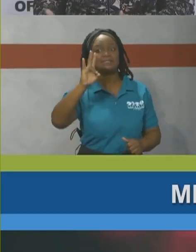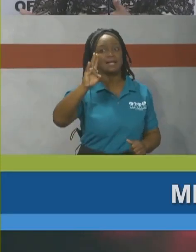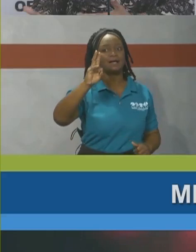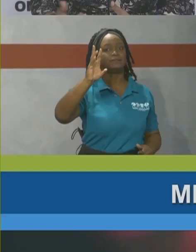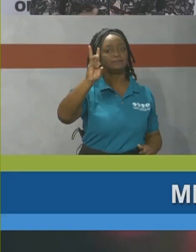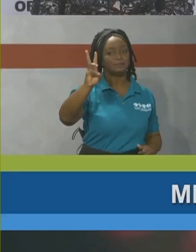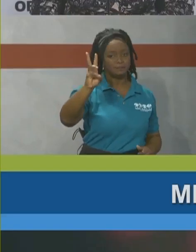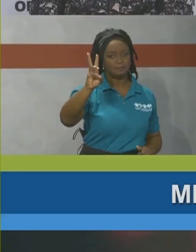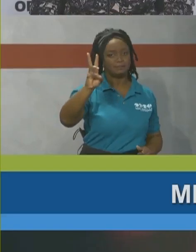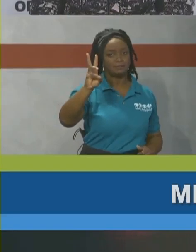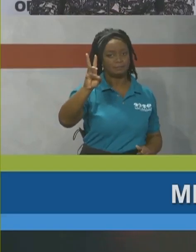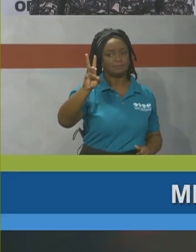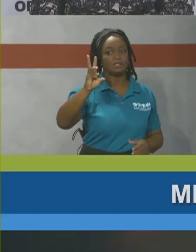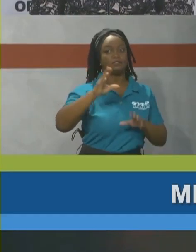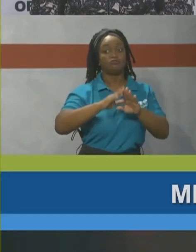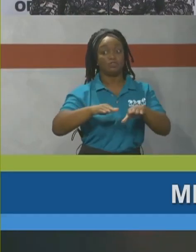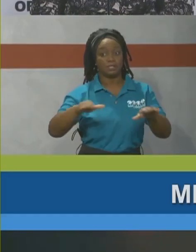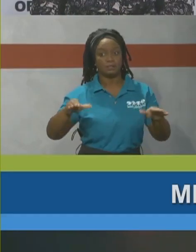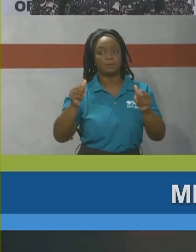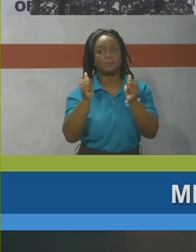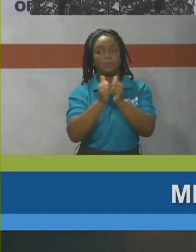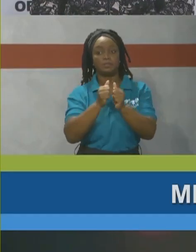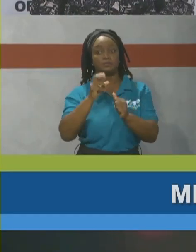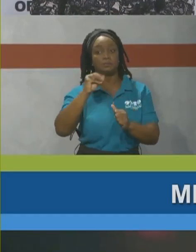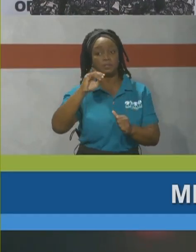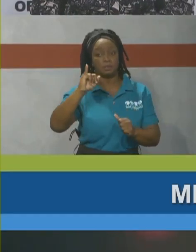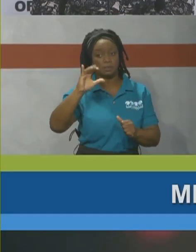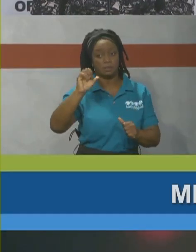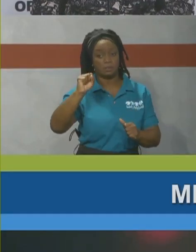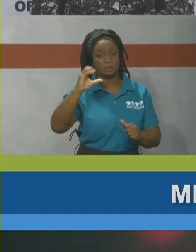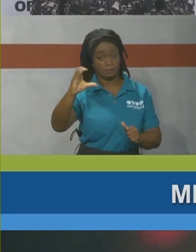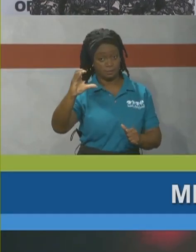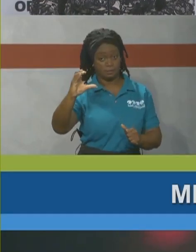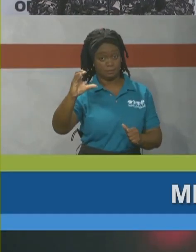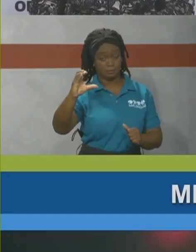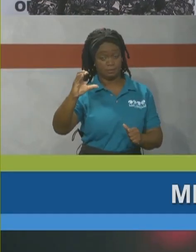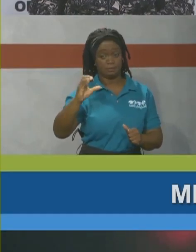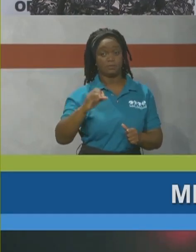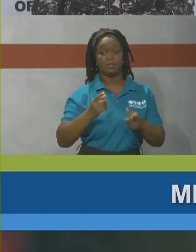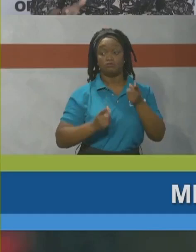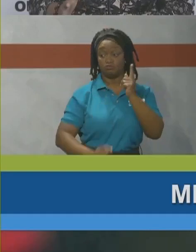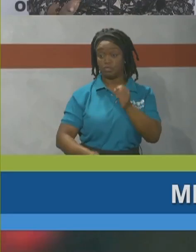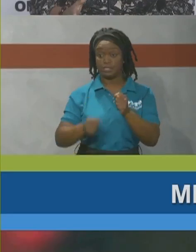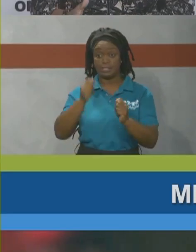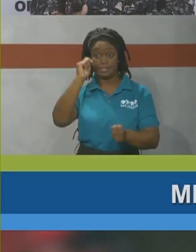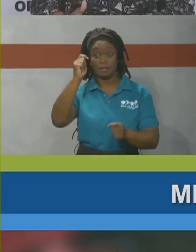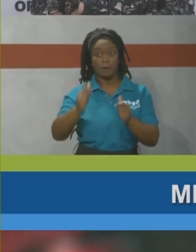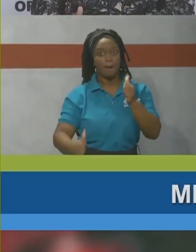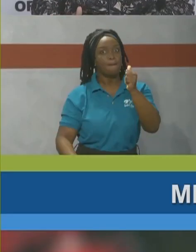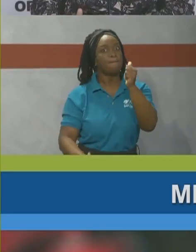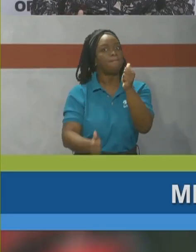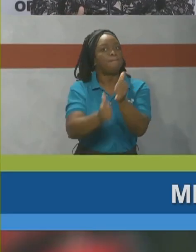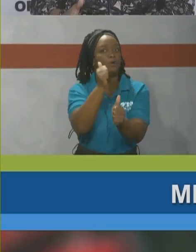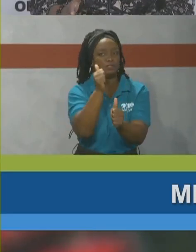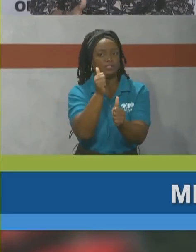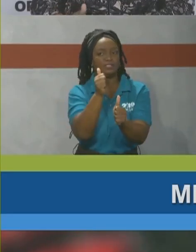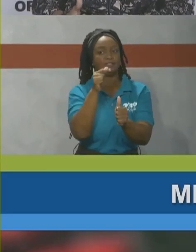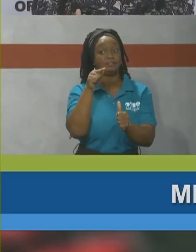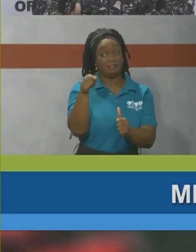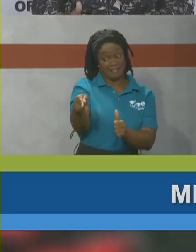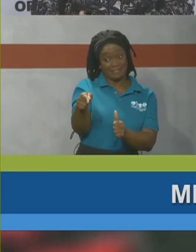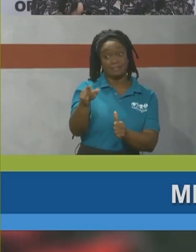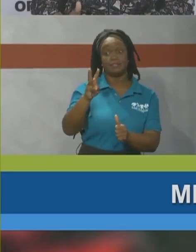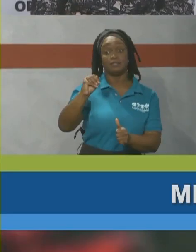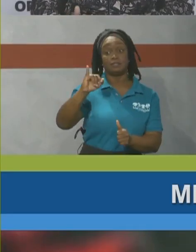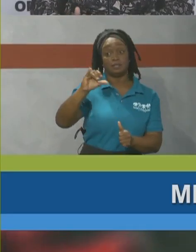get feedback, of course, in the rest of the Caribbean yesterday, and we're still the highest amount of Miss C. But significantly, we haven't